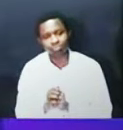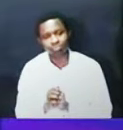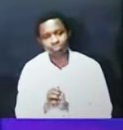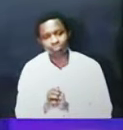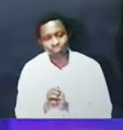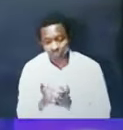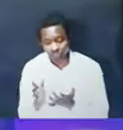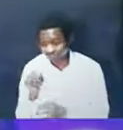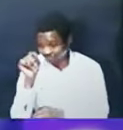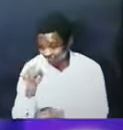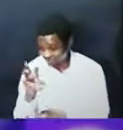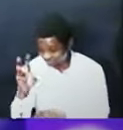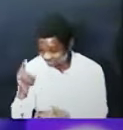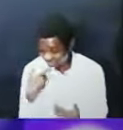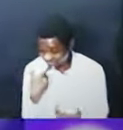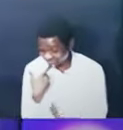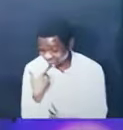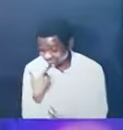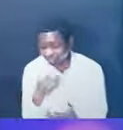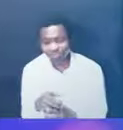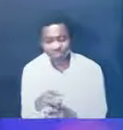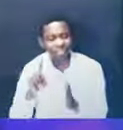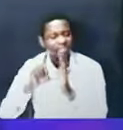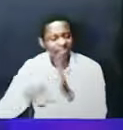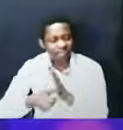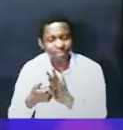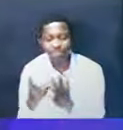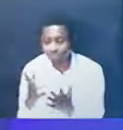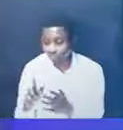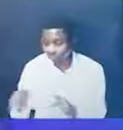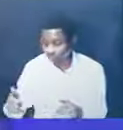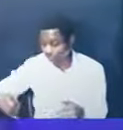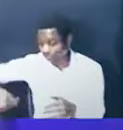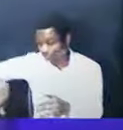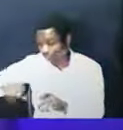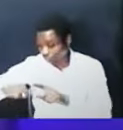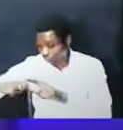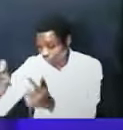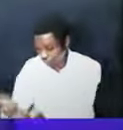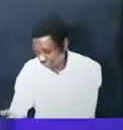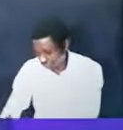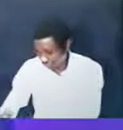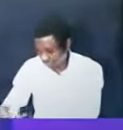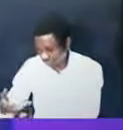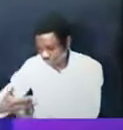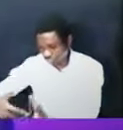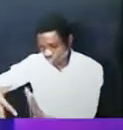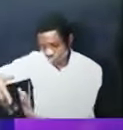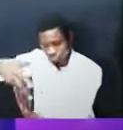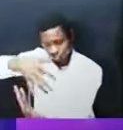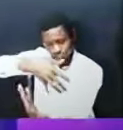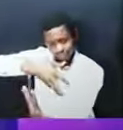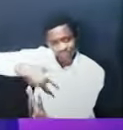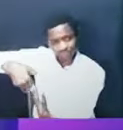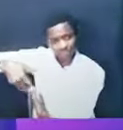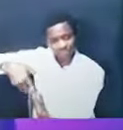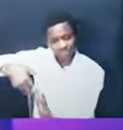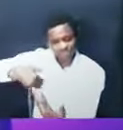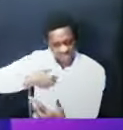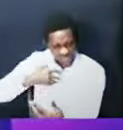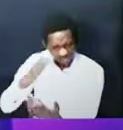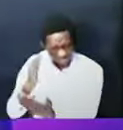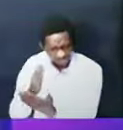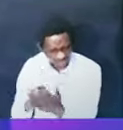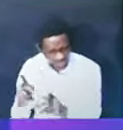kunkrumu. Now, verse 6 says that then they gathered around him. There were particular